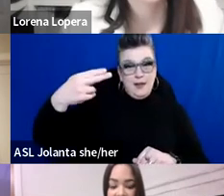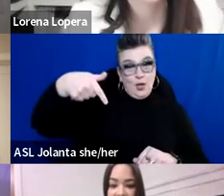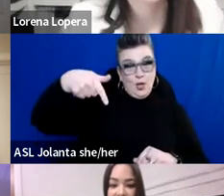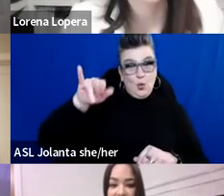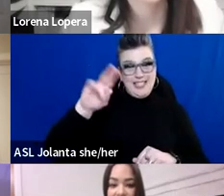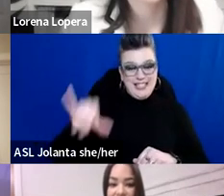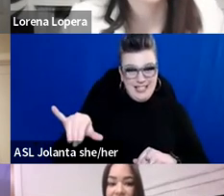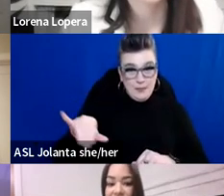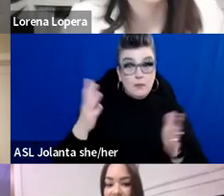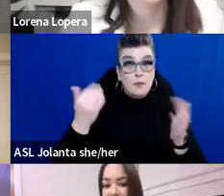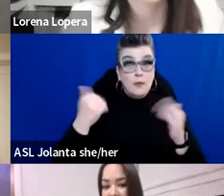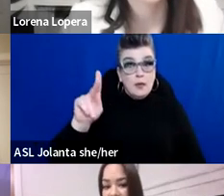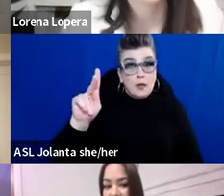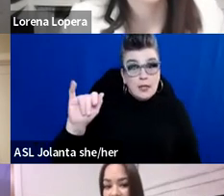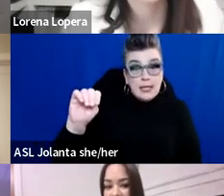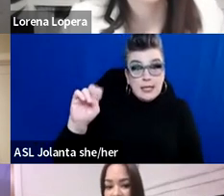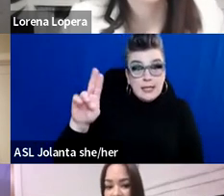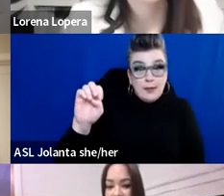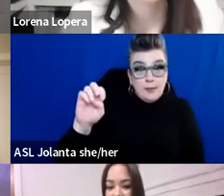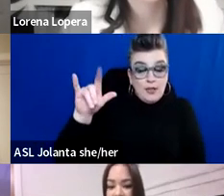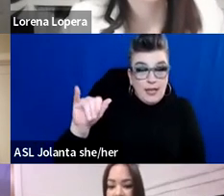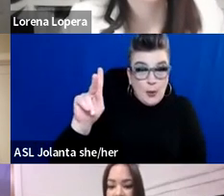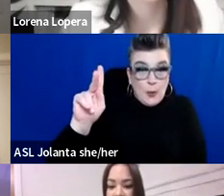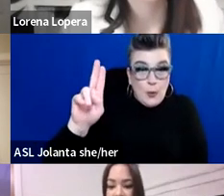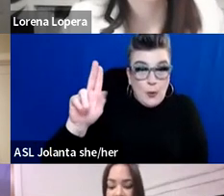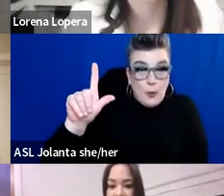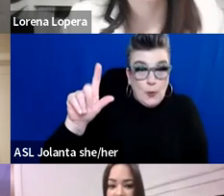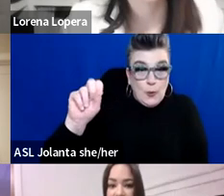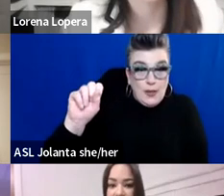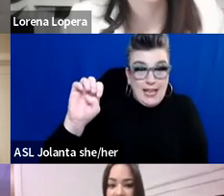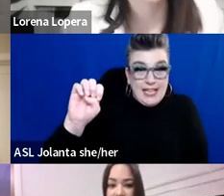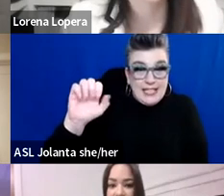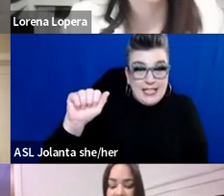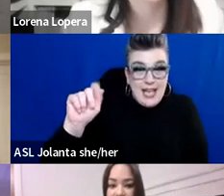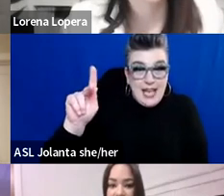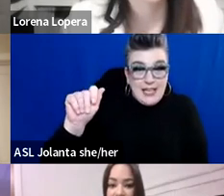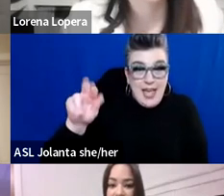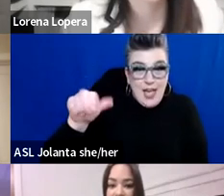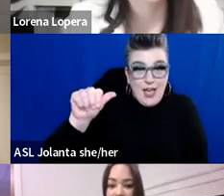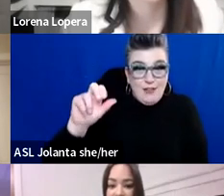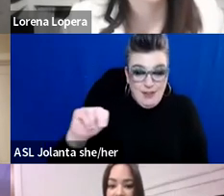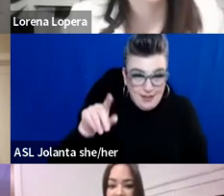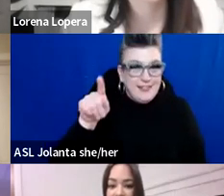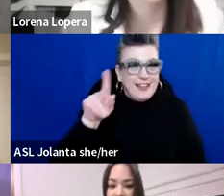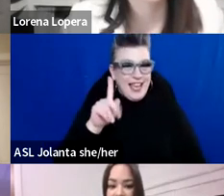kimberly coulee sicaran a special education lead teacher at the carter school